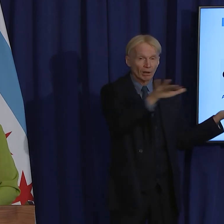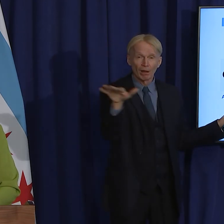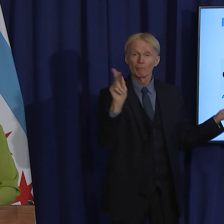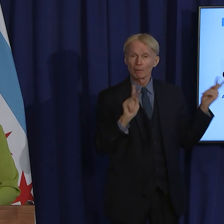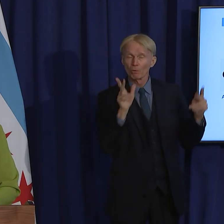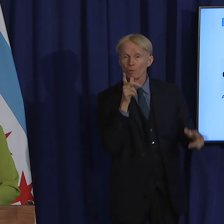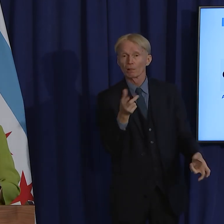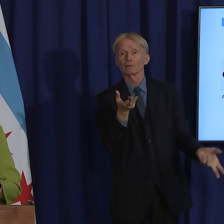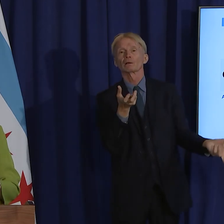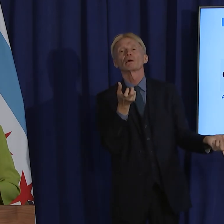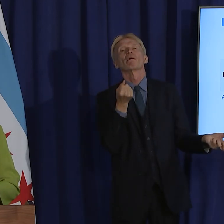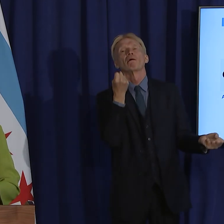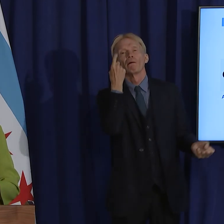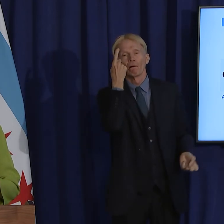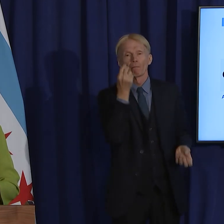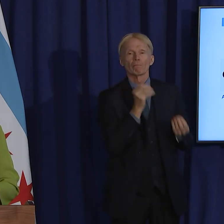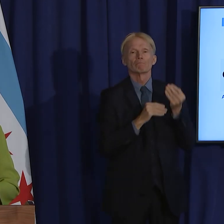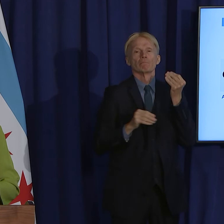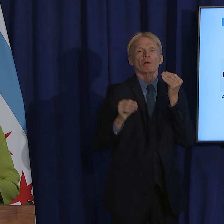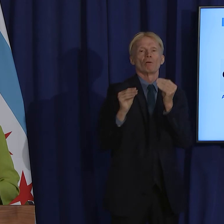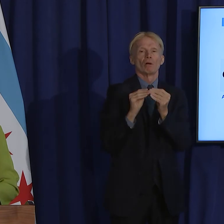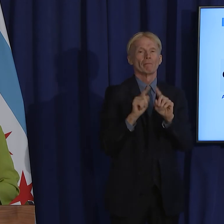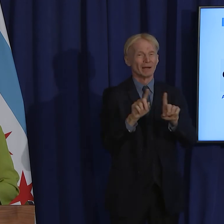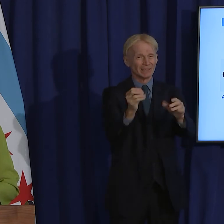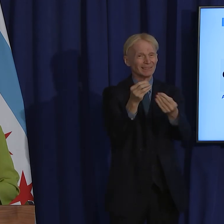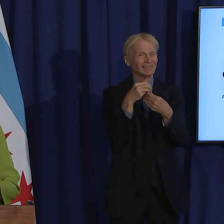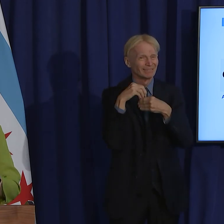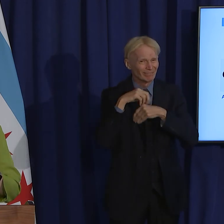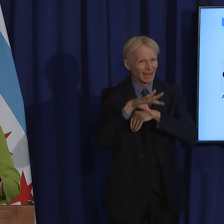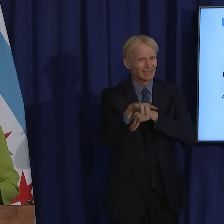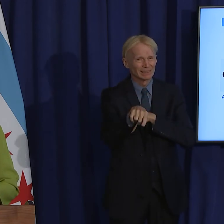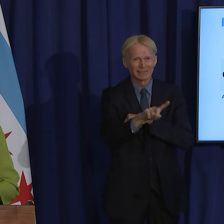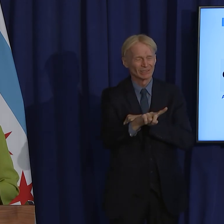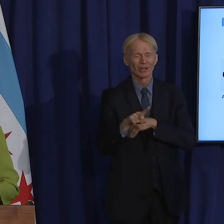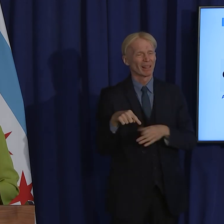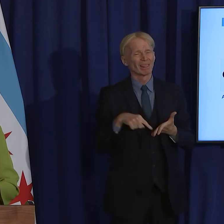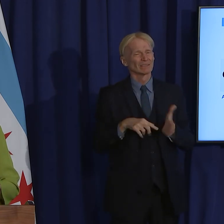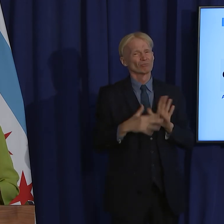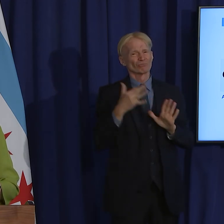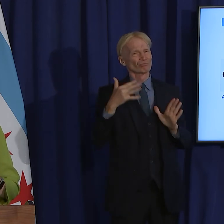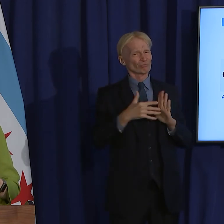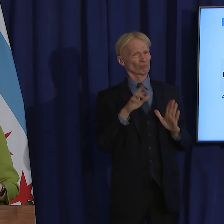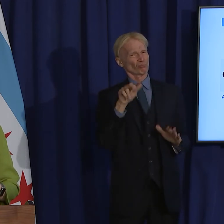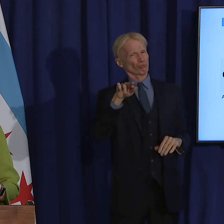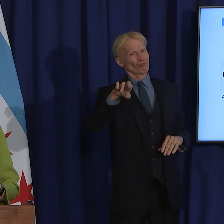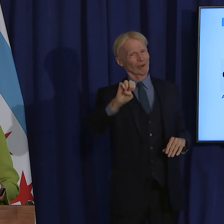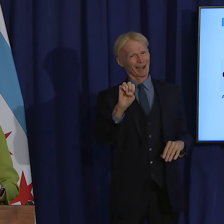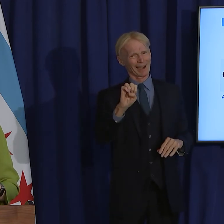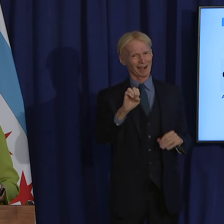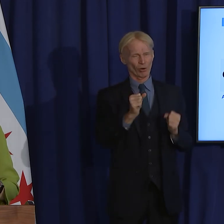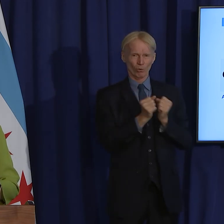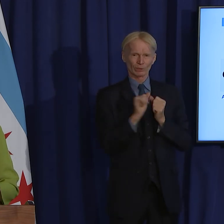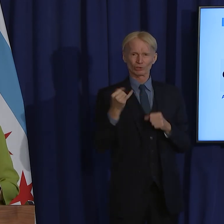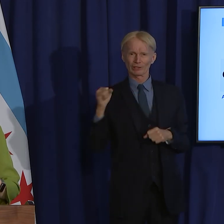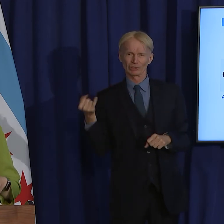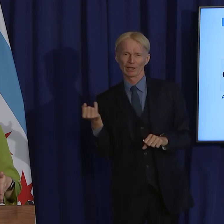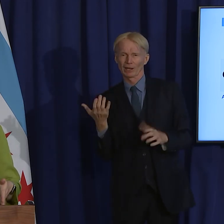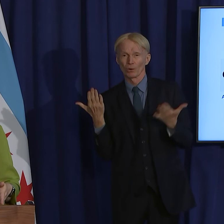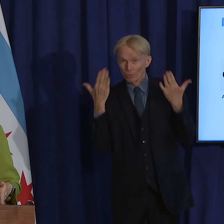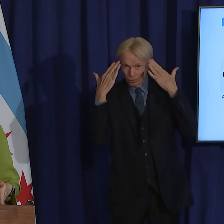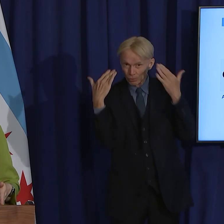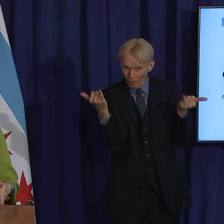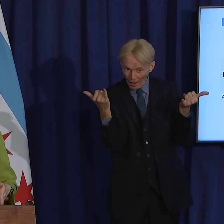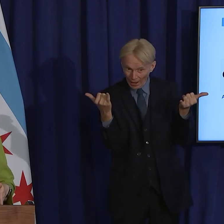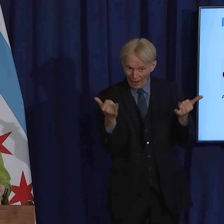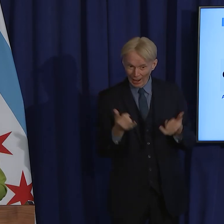definitely want people to hear how rare this is. One of the reasons, I think, why the CDC made the decision